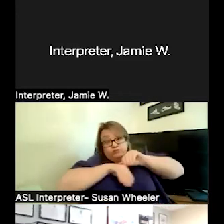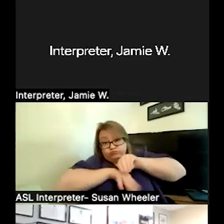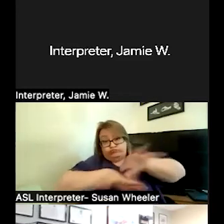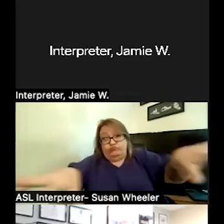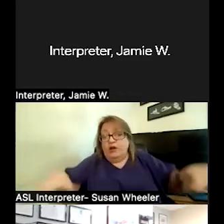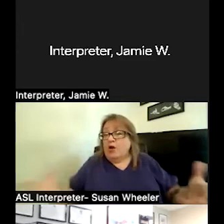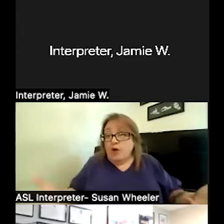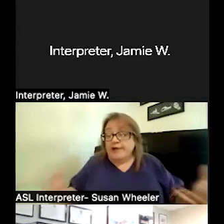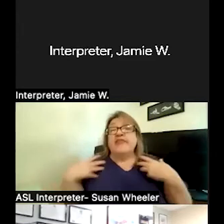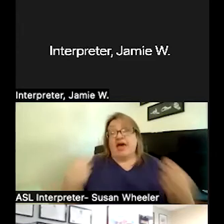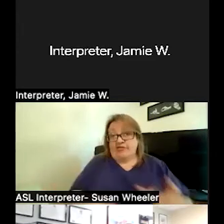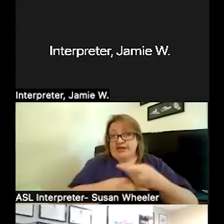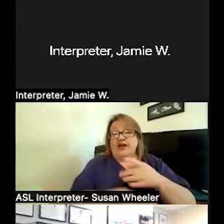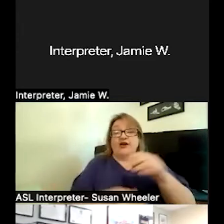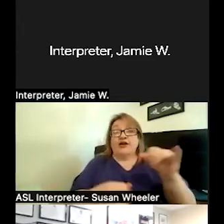industry, but certainly